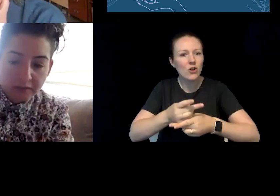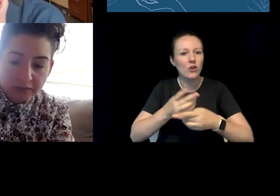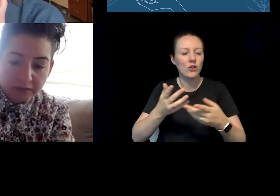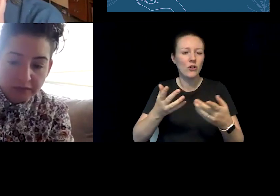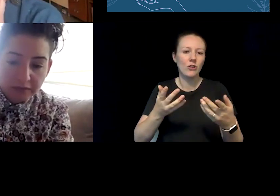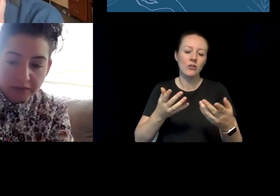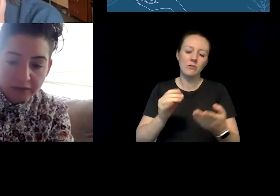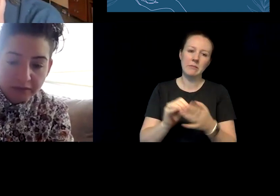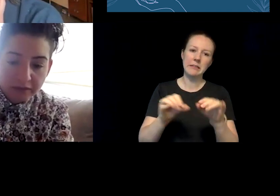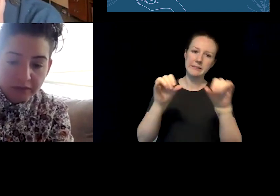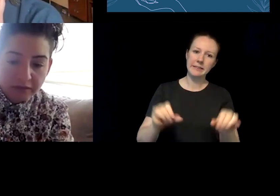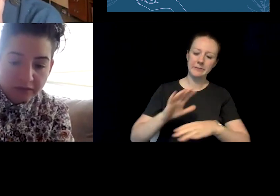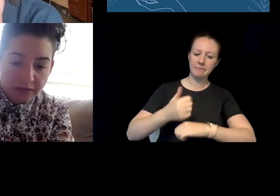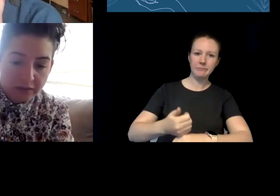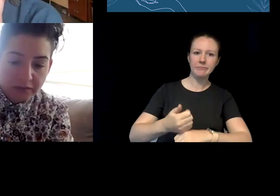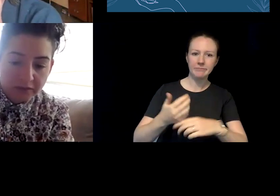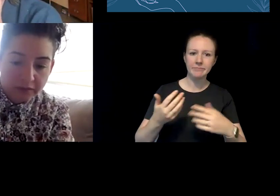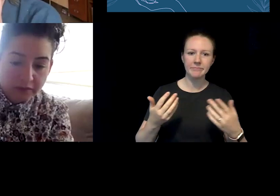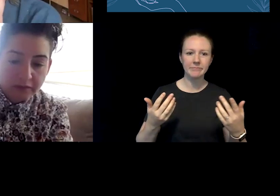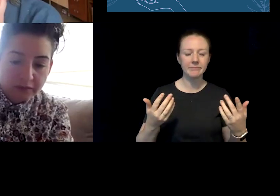the kind of systems that we put in place.